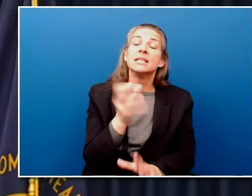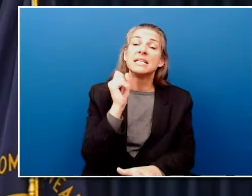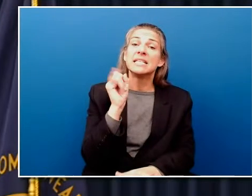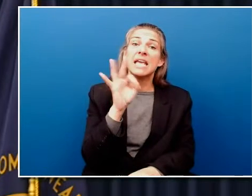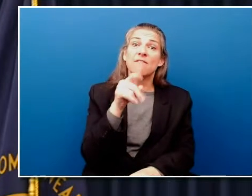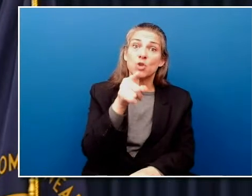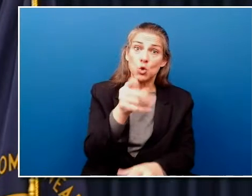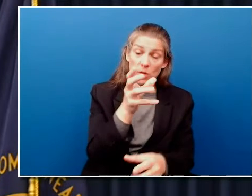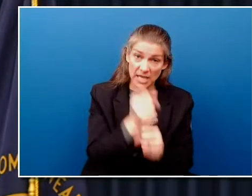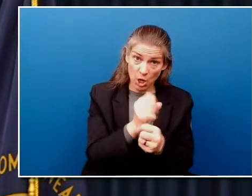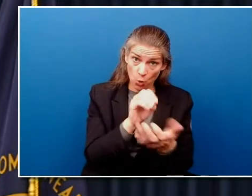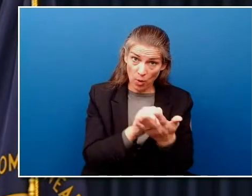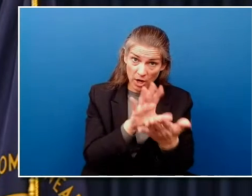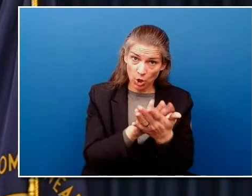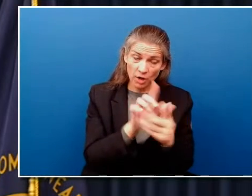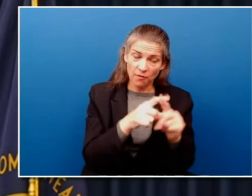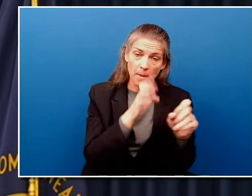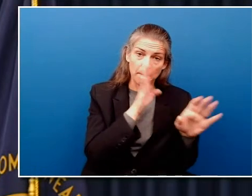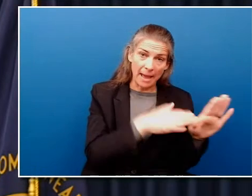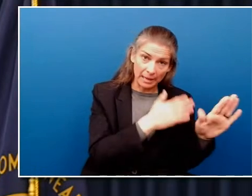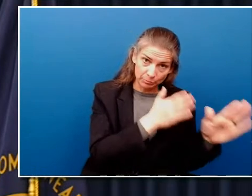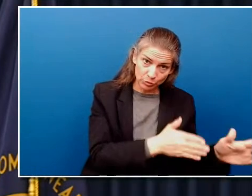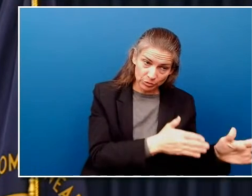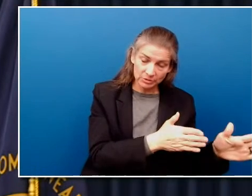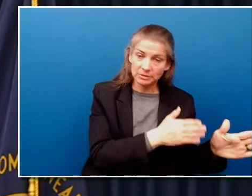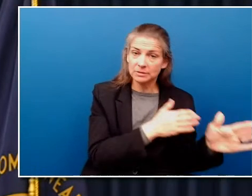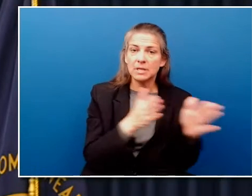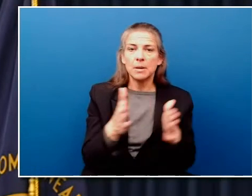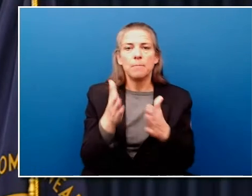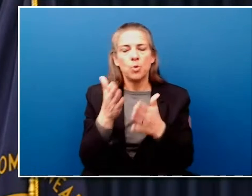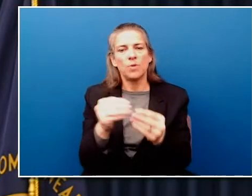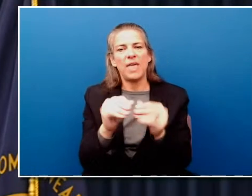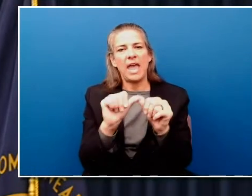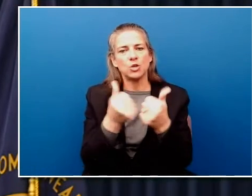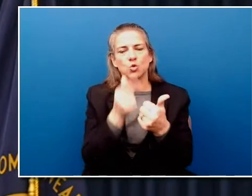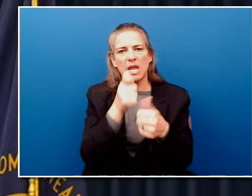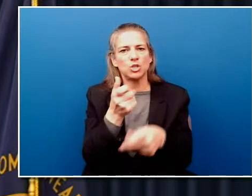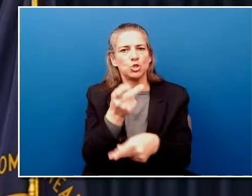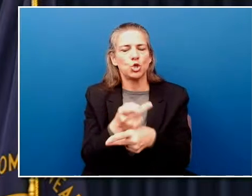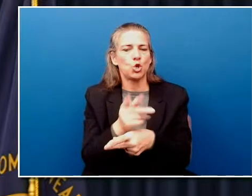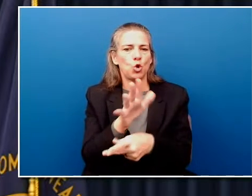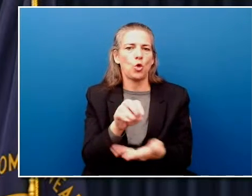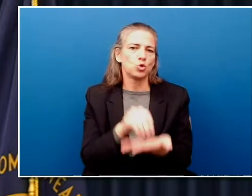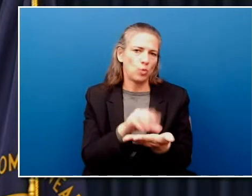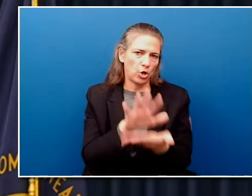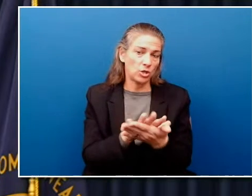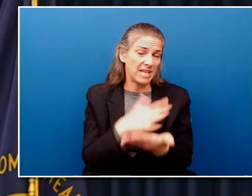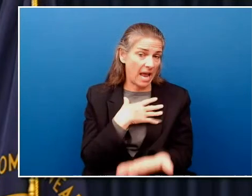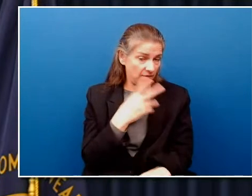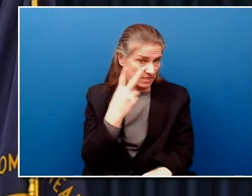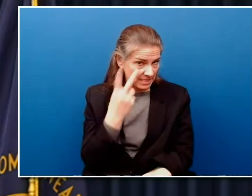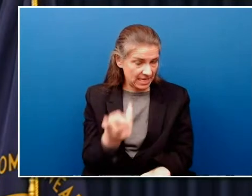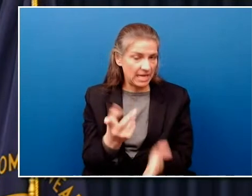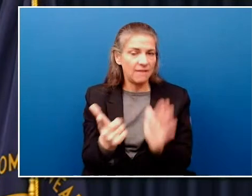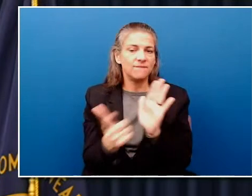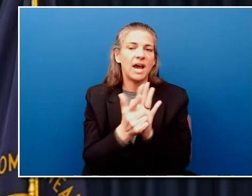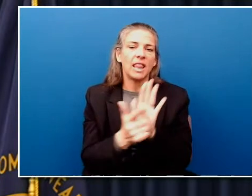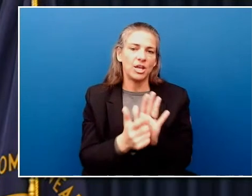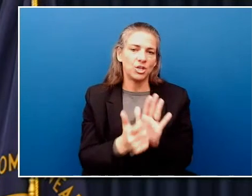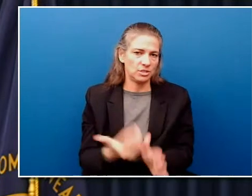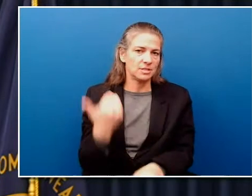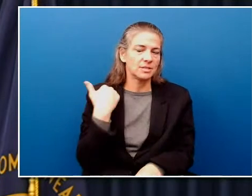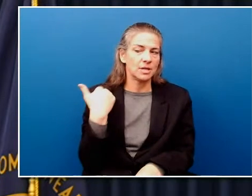a potential bad actor and put it with the agency that can secure those records. I've seen violations in the past where the